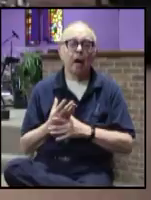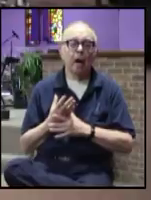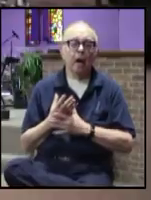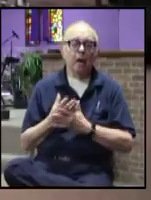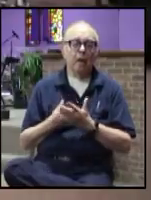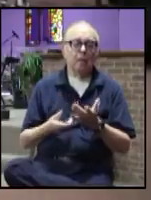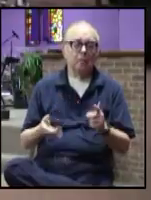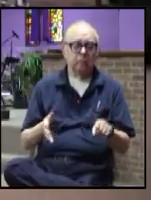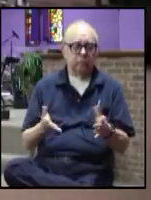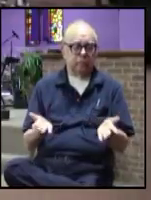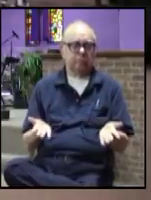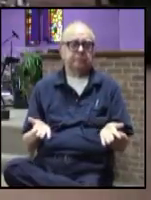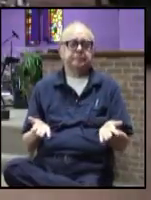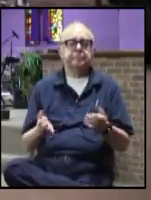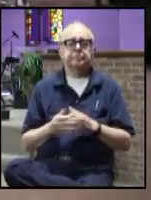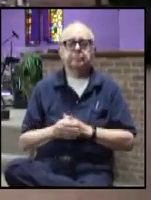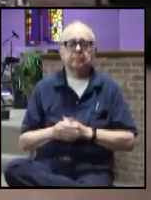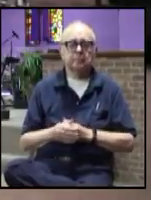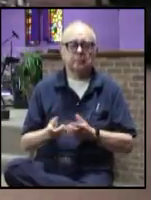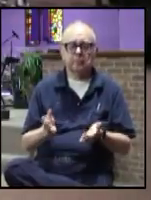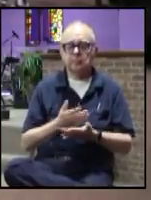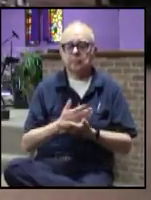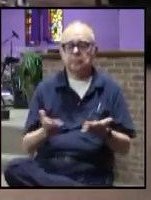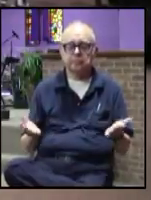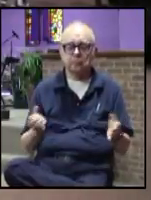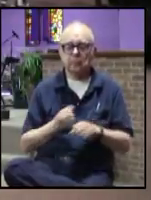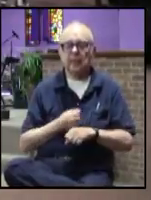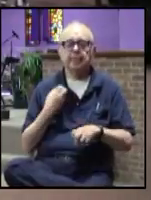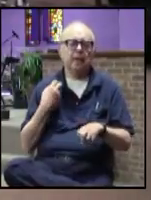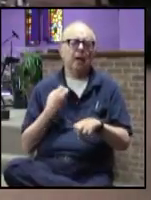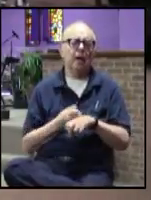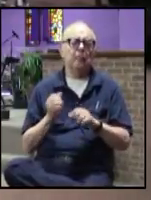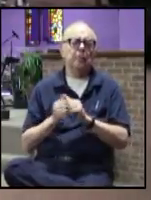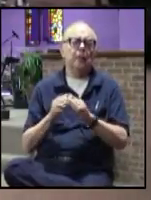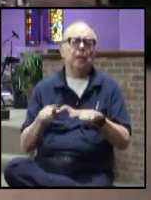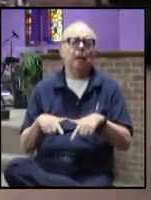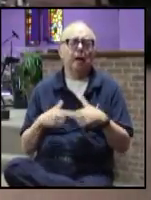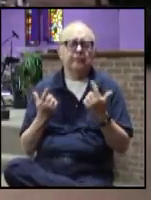what happens. When things get rough in our life,